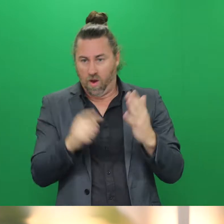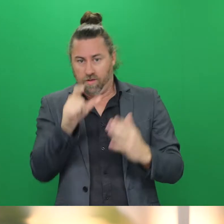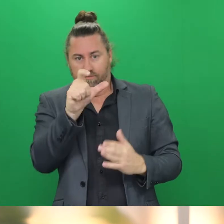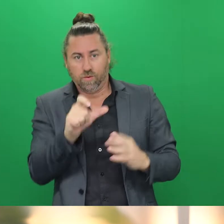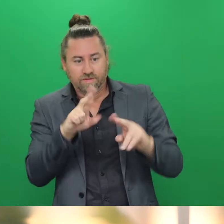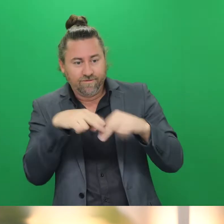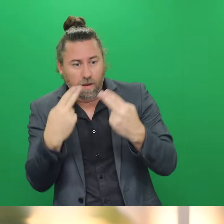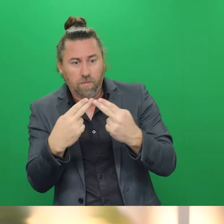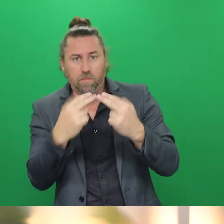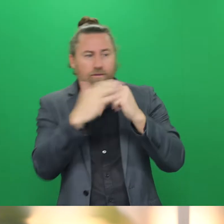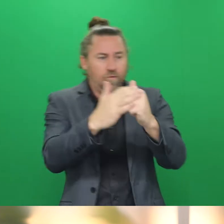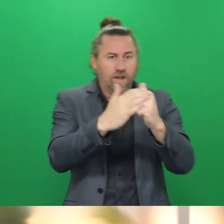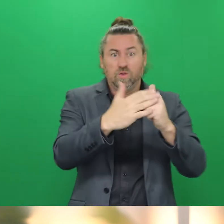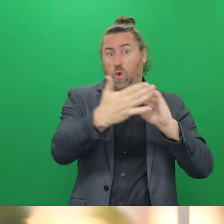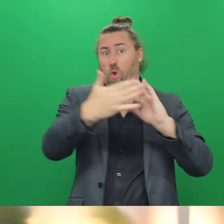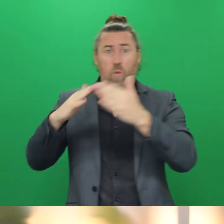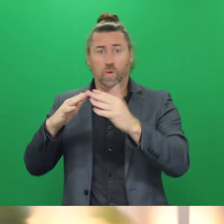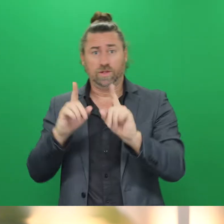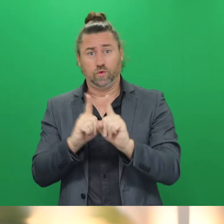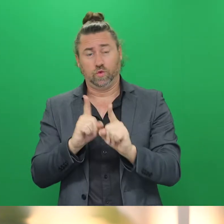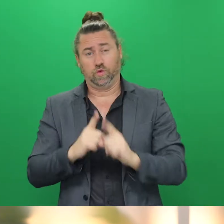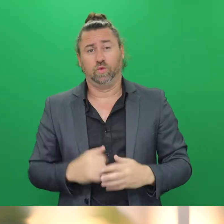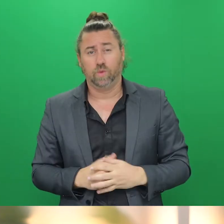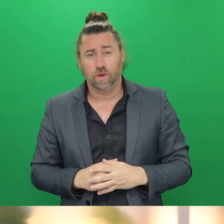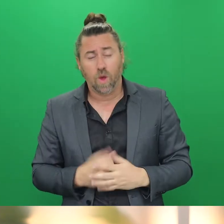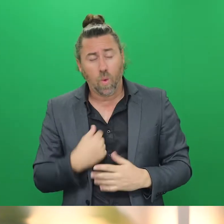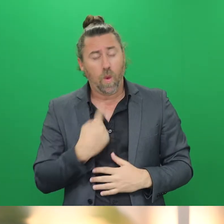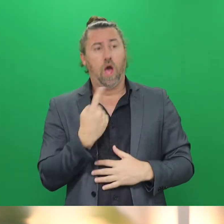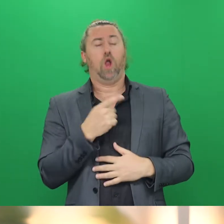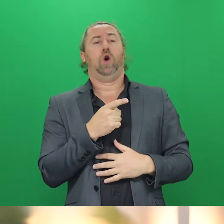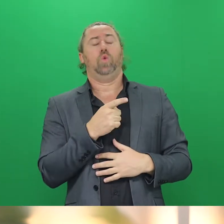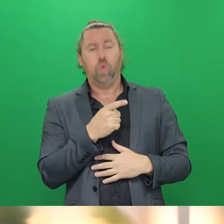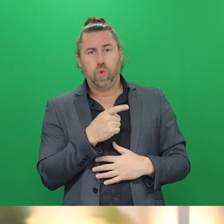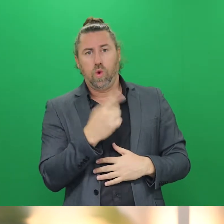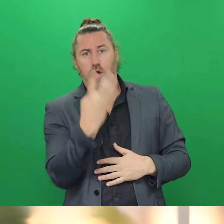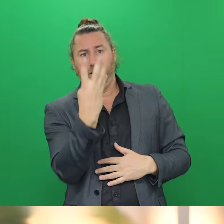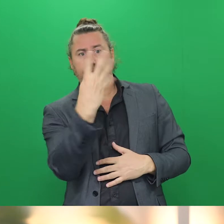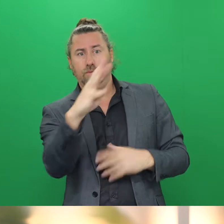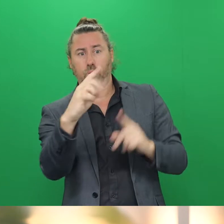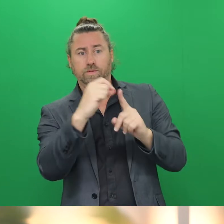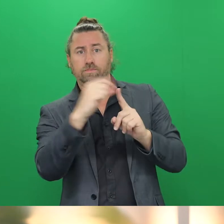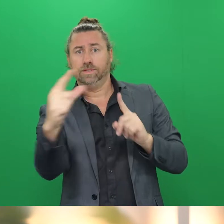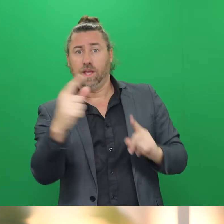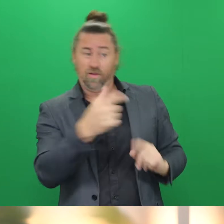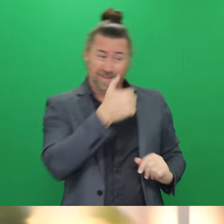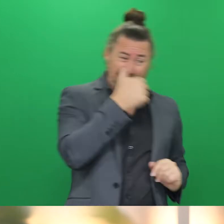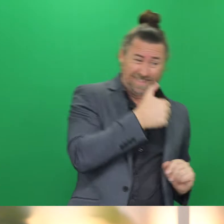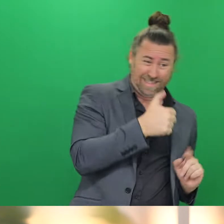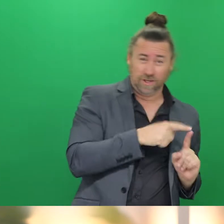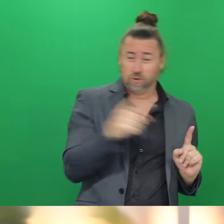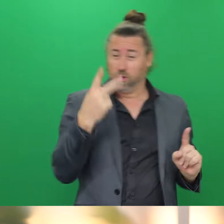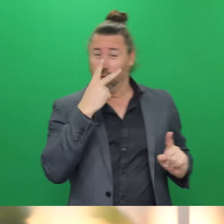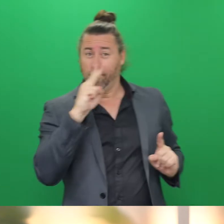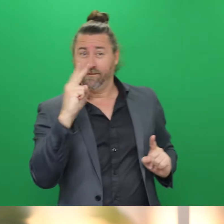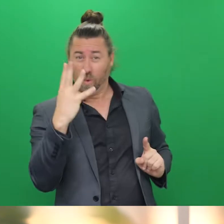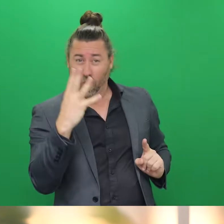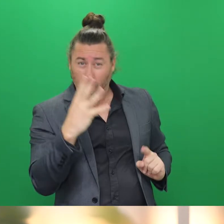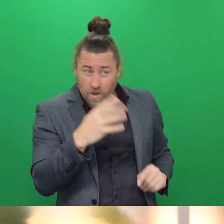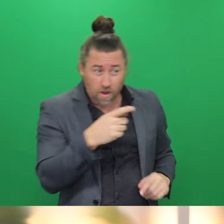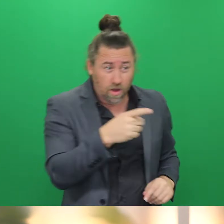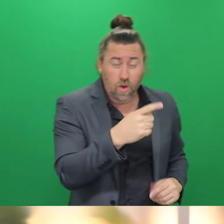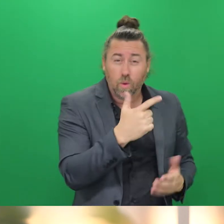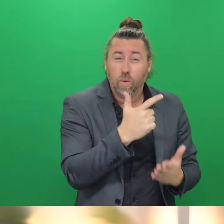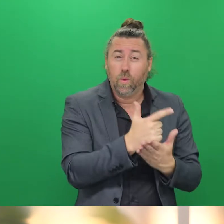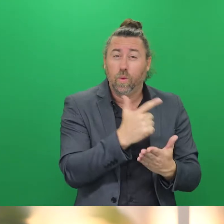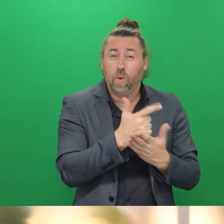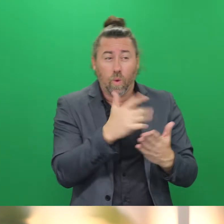communities. And significantly, around 40% of young people aged 16 to 24 were found to have experienced a